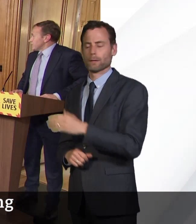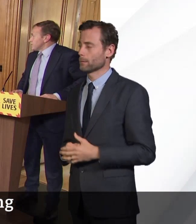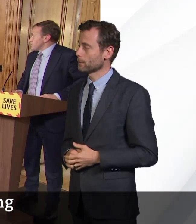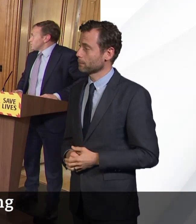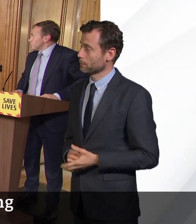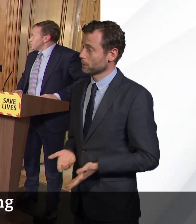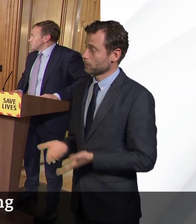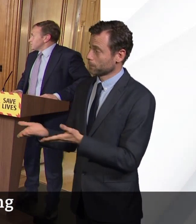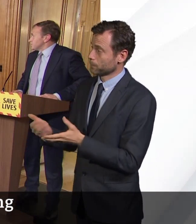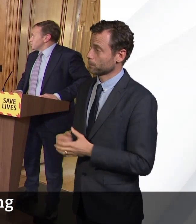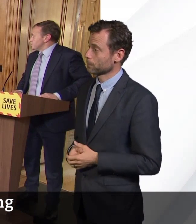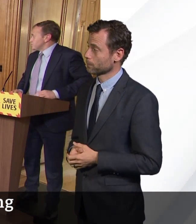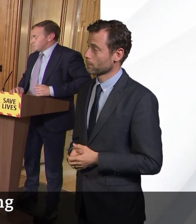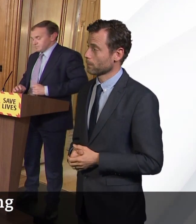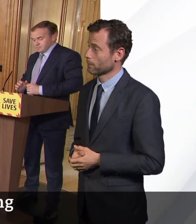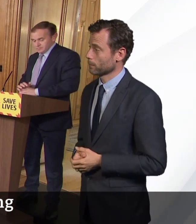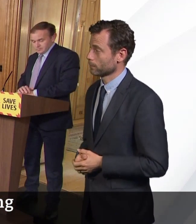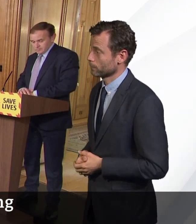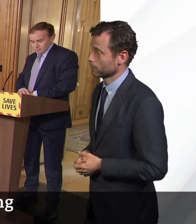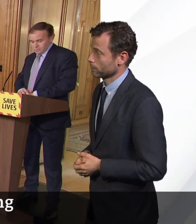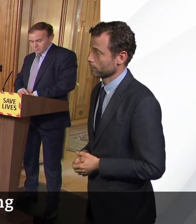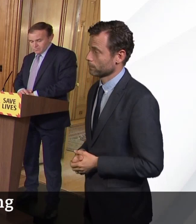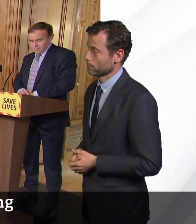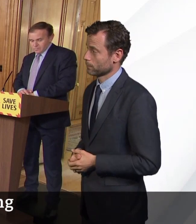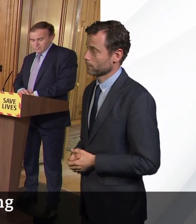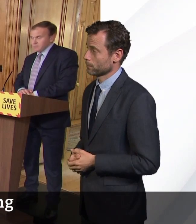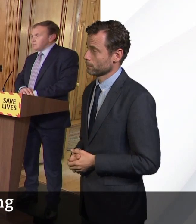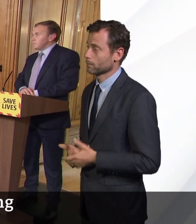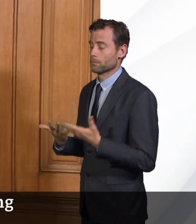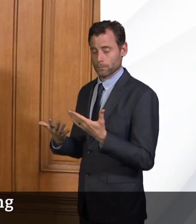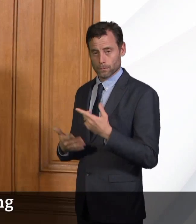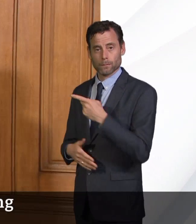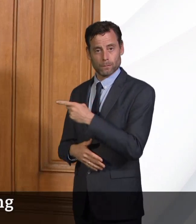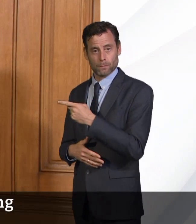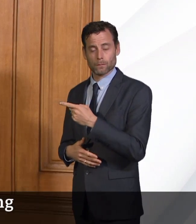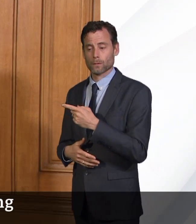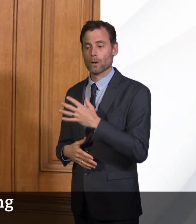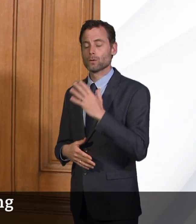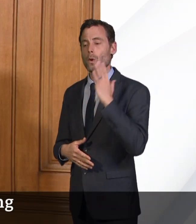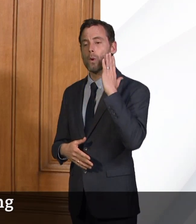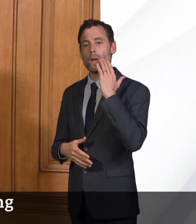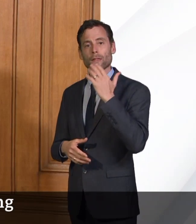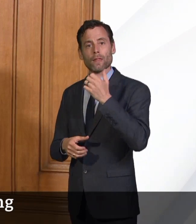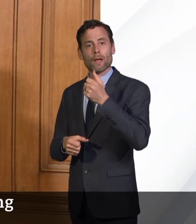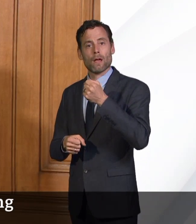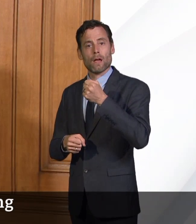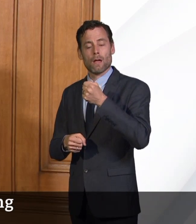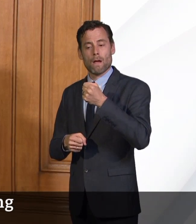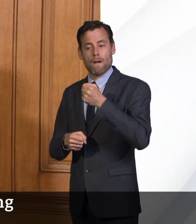Stephen, can I? So my understanding, as the government and PA releases the